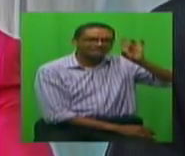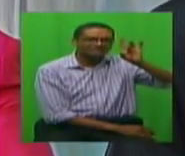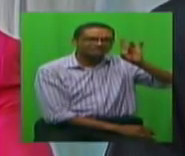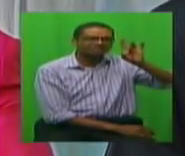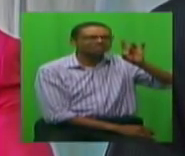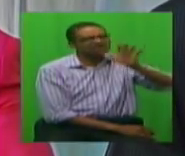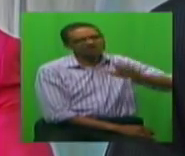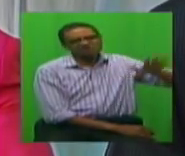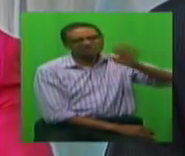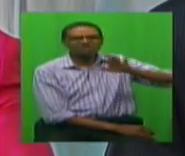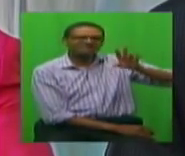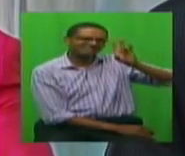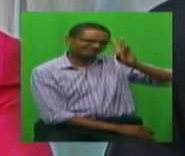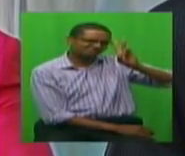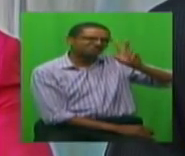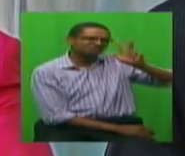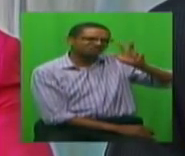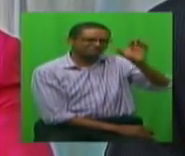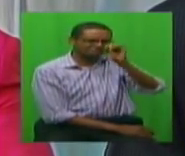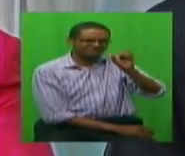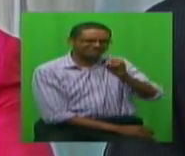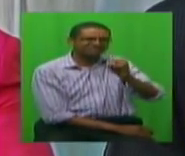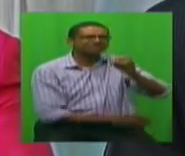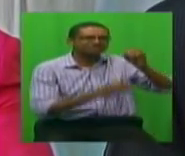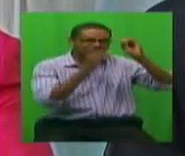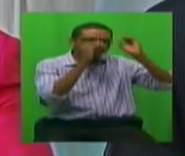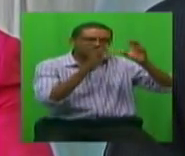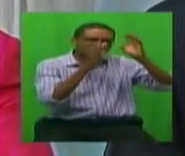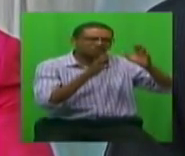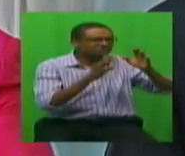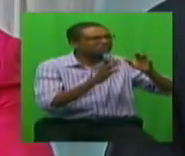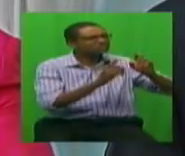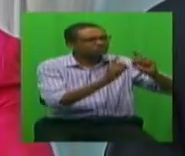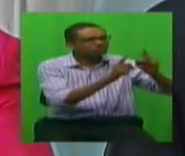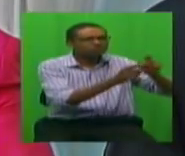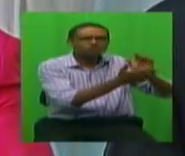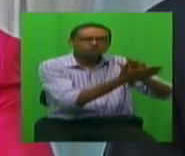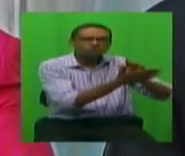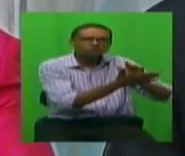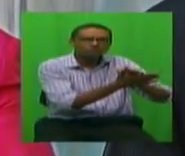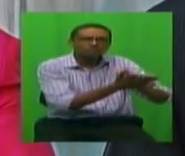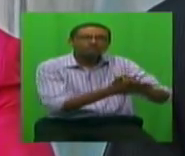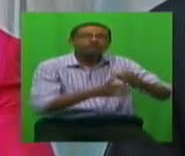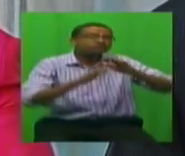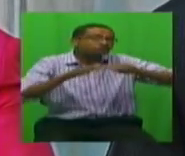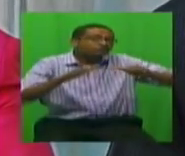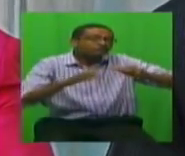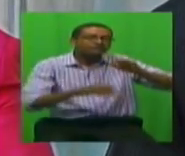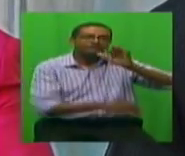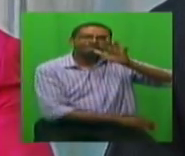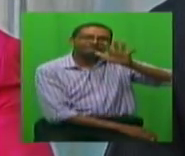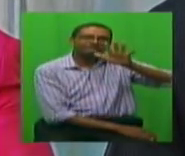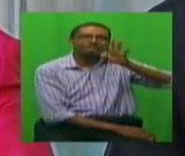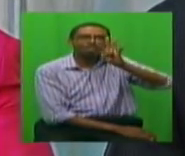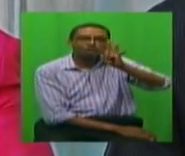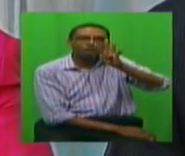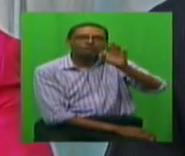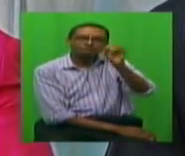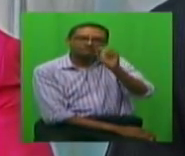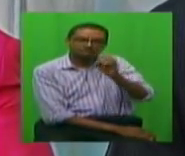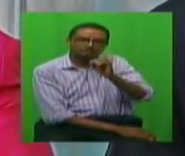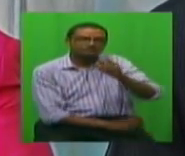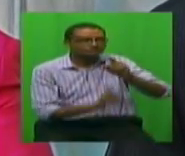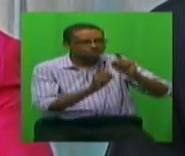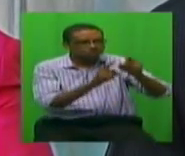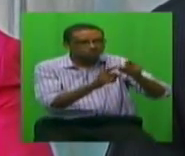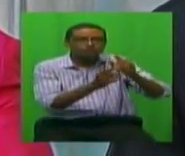approximately 73% of our teachers attending school, and 54% of our students attending school.